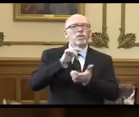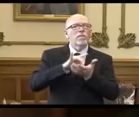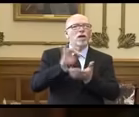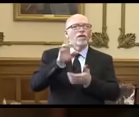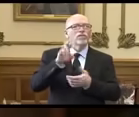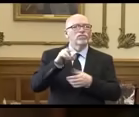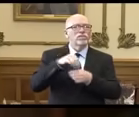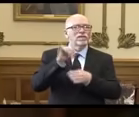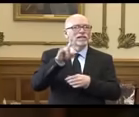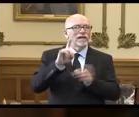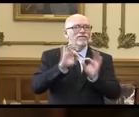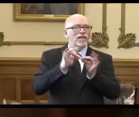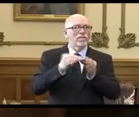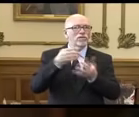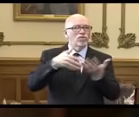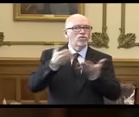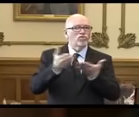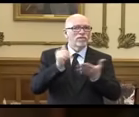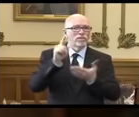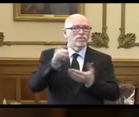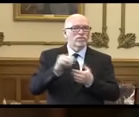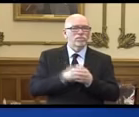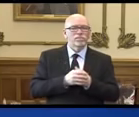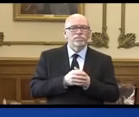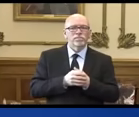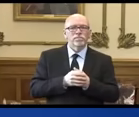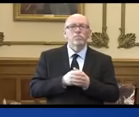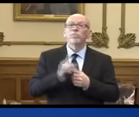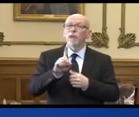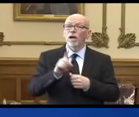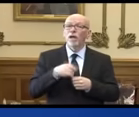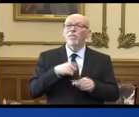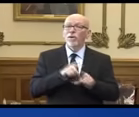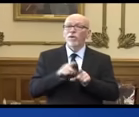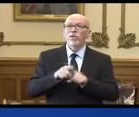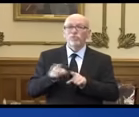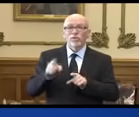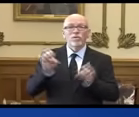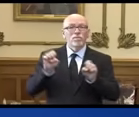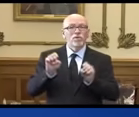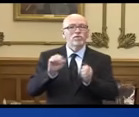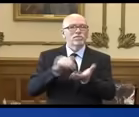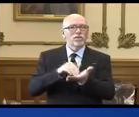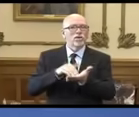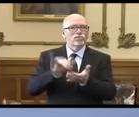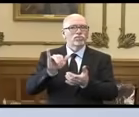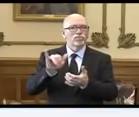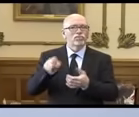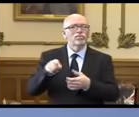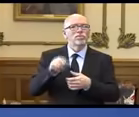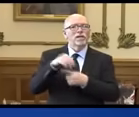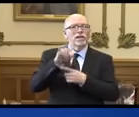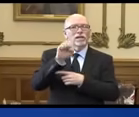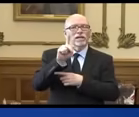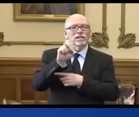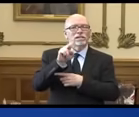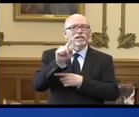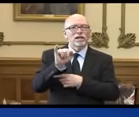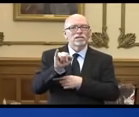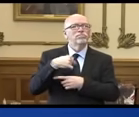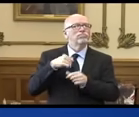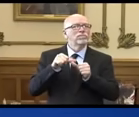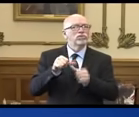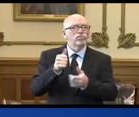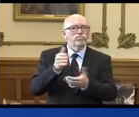at the Indiana Family and Social Services Administration, but I am also an emergency medicine physician at Eskenazi and continue to